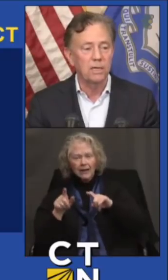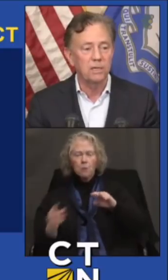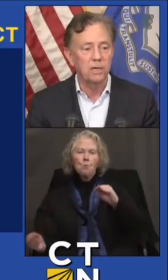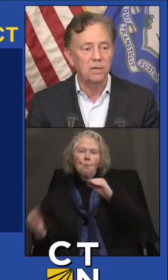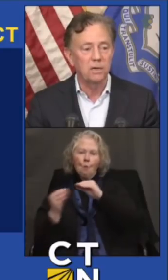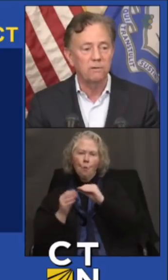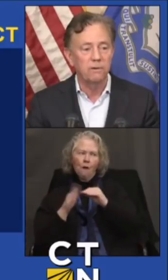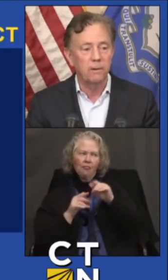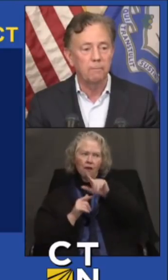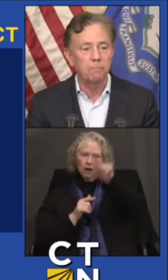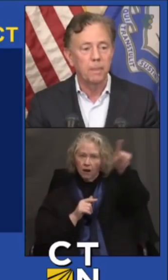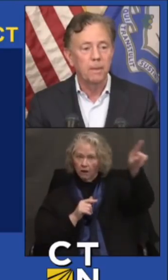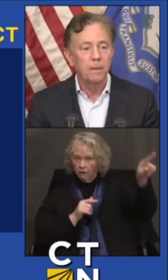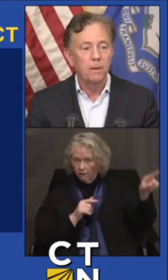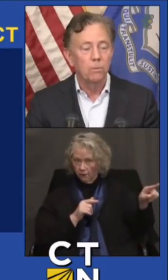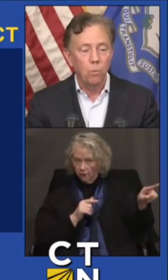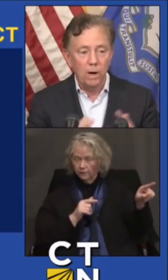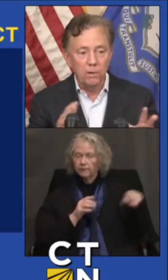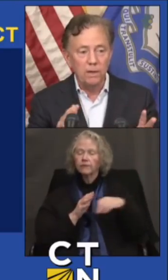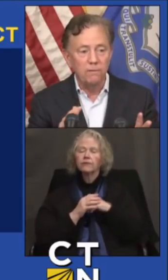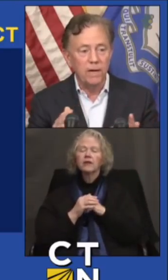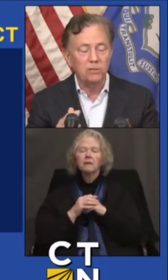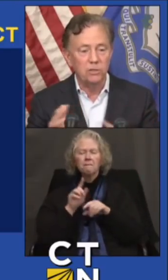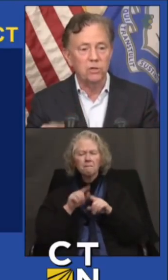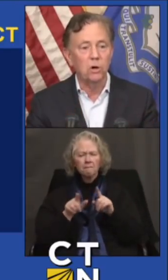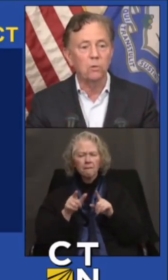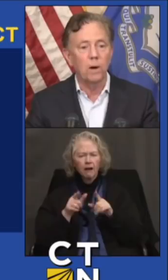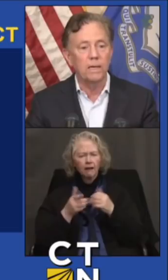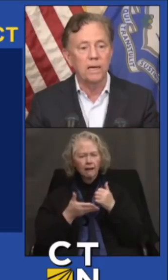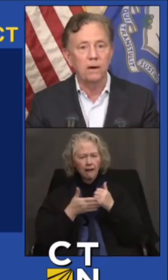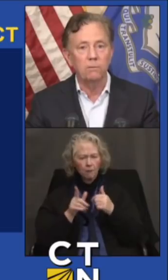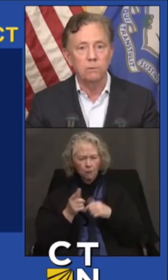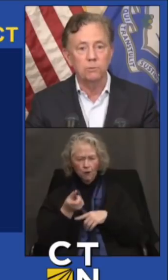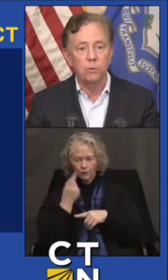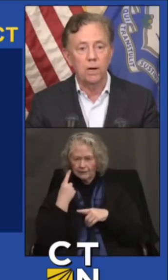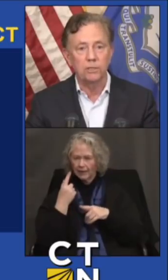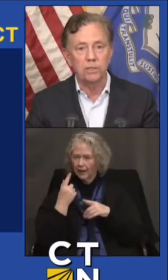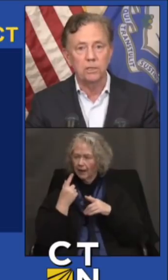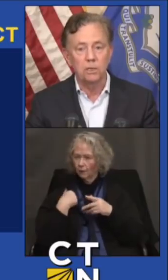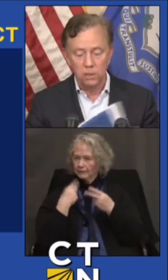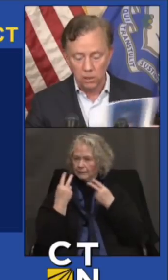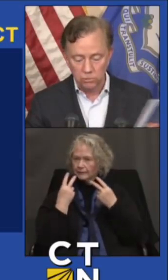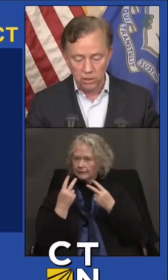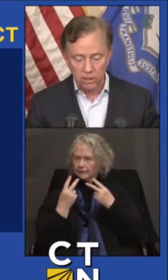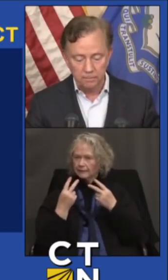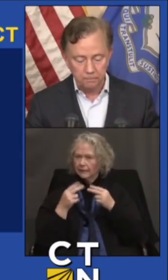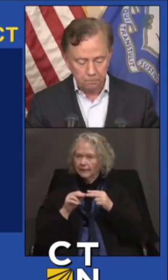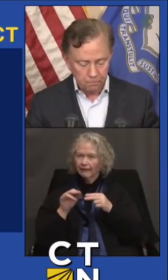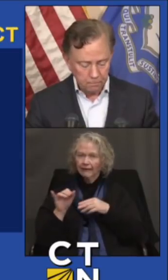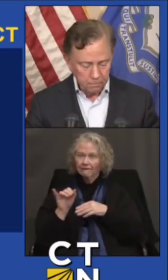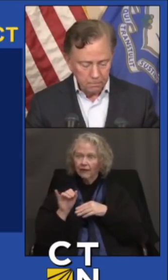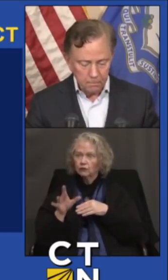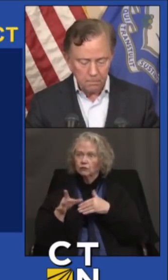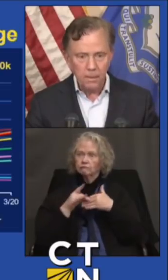you an idea of where the infections are right now, which we're watching closely.